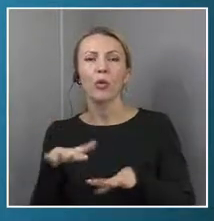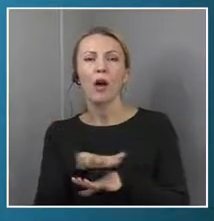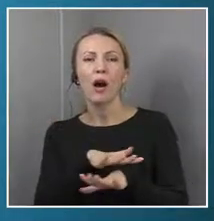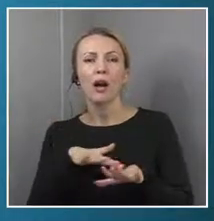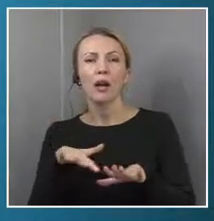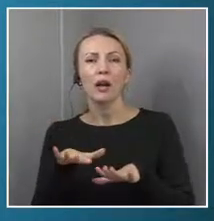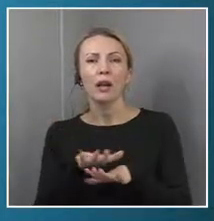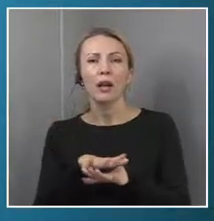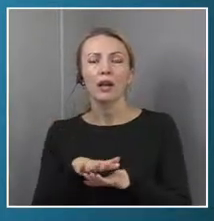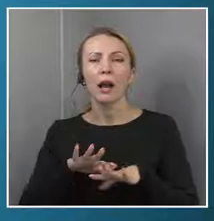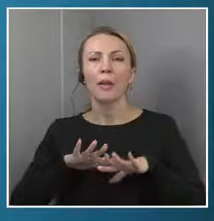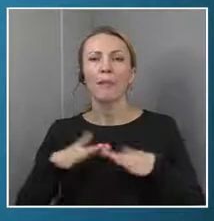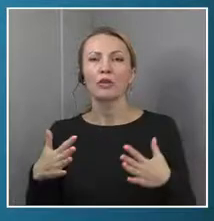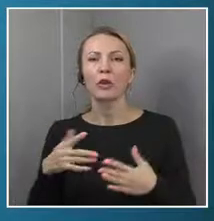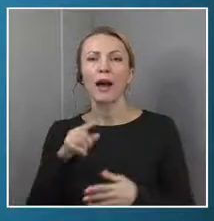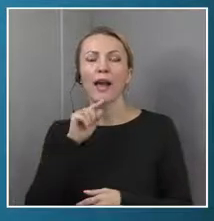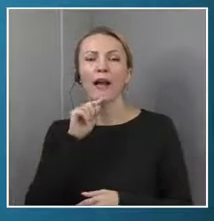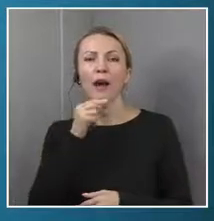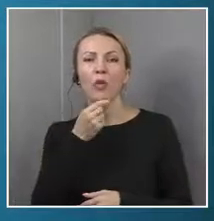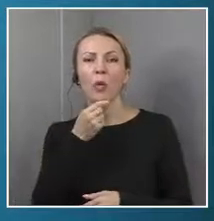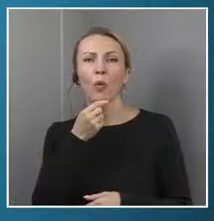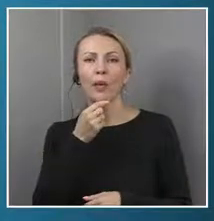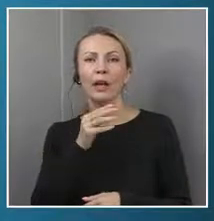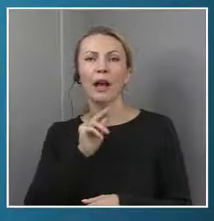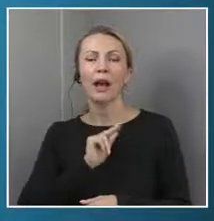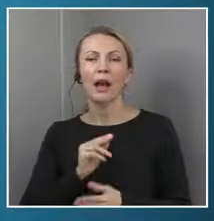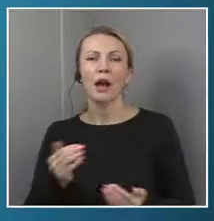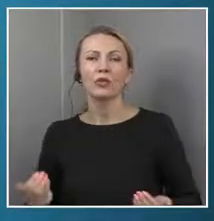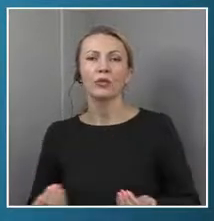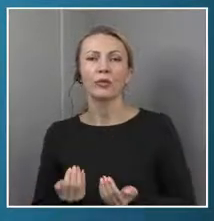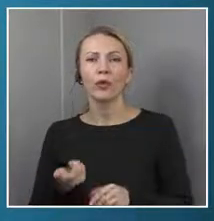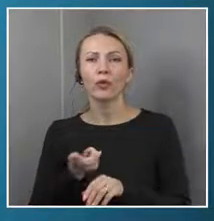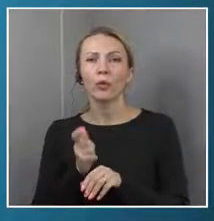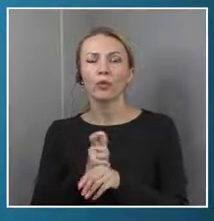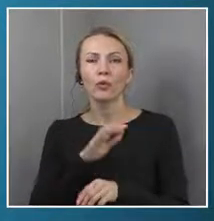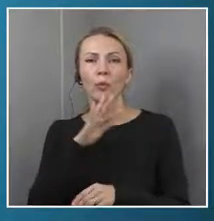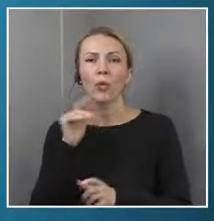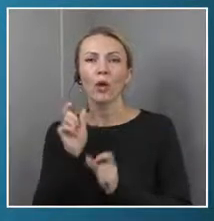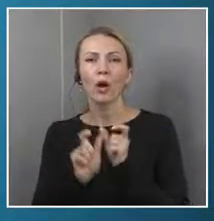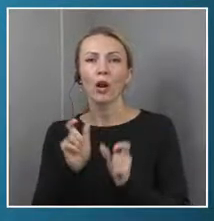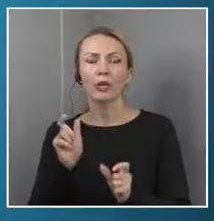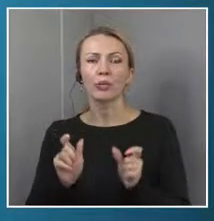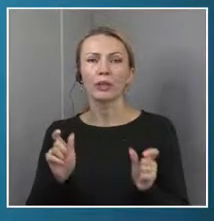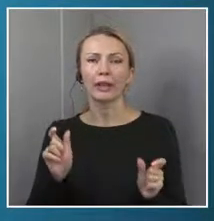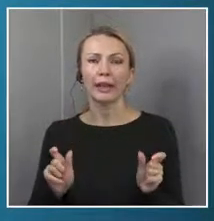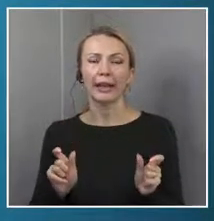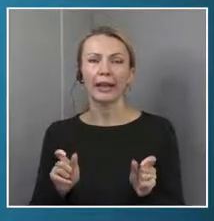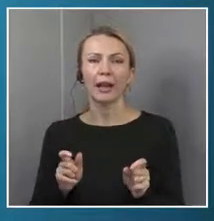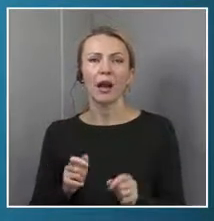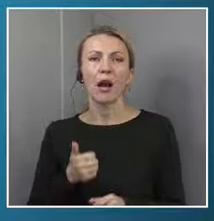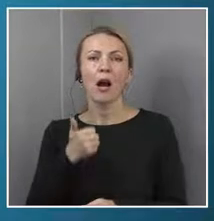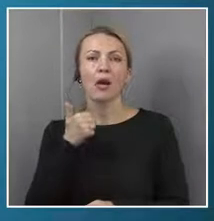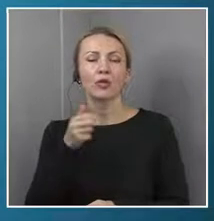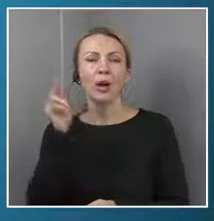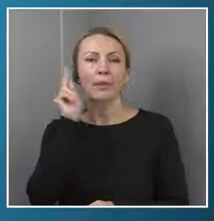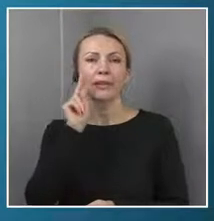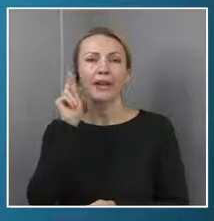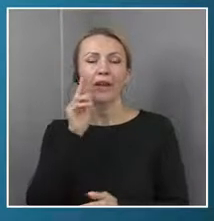Even though our market is quite large and our economy is quite large, our population, again, is